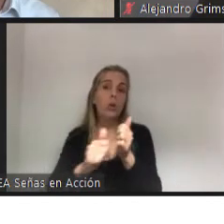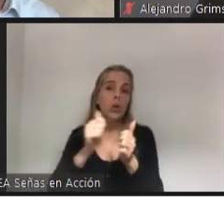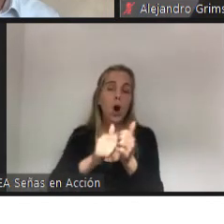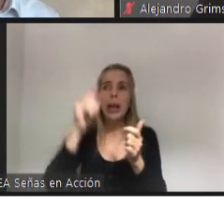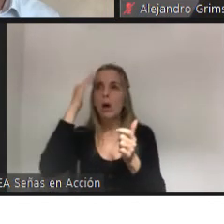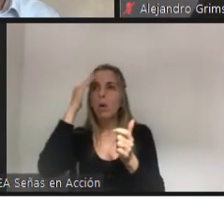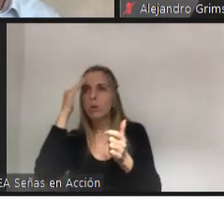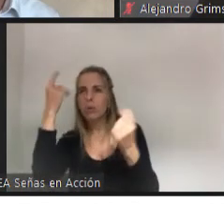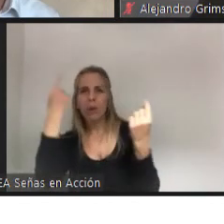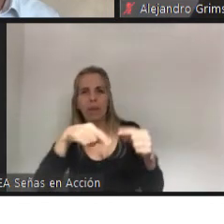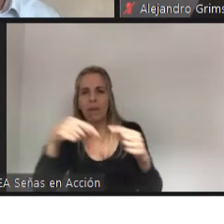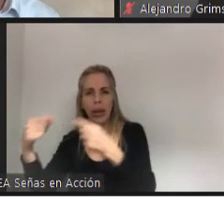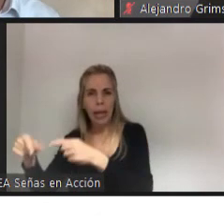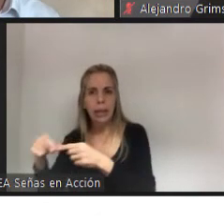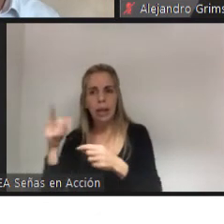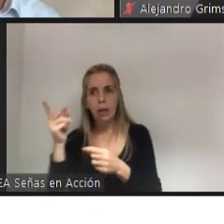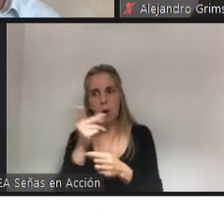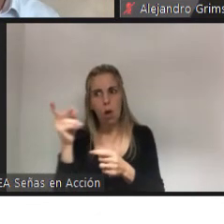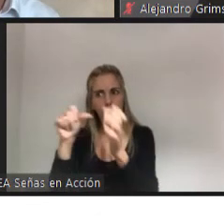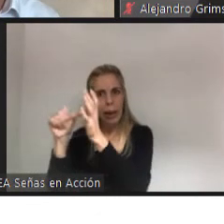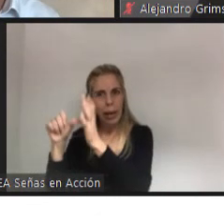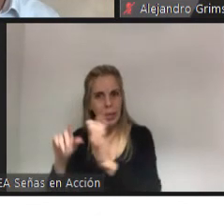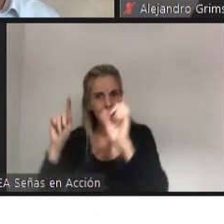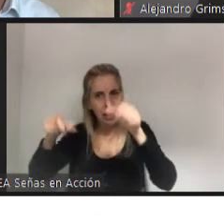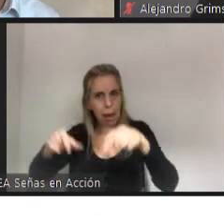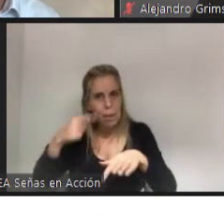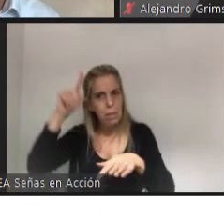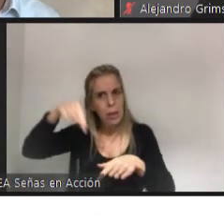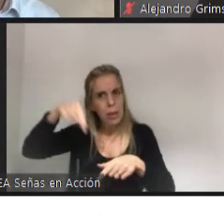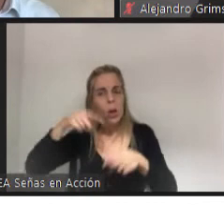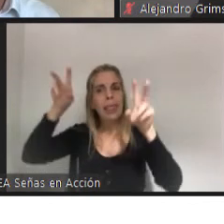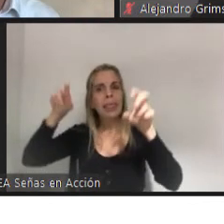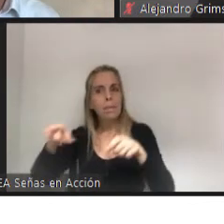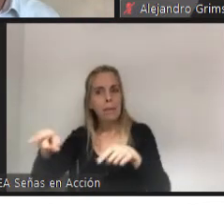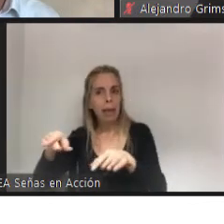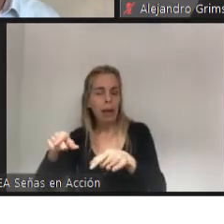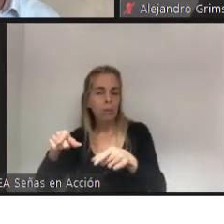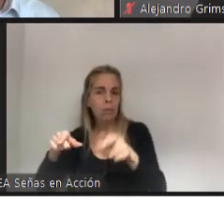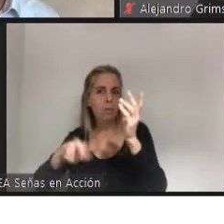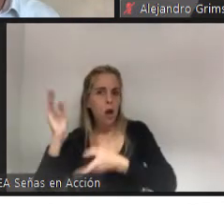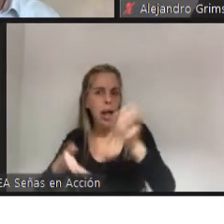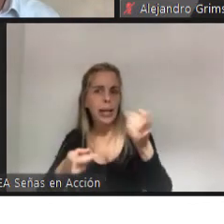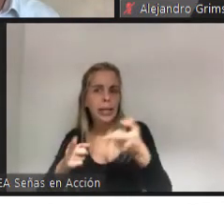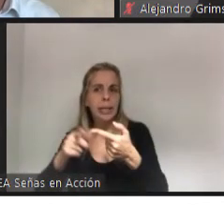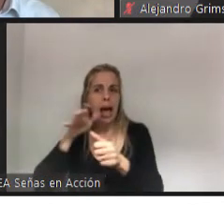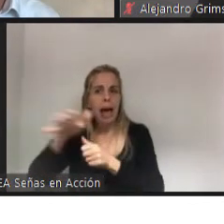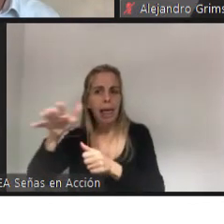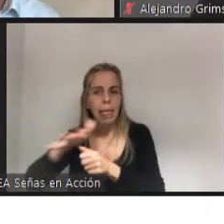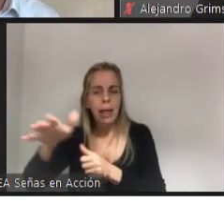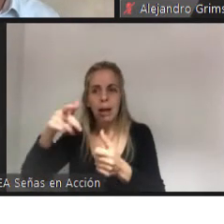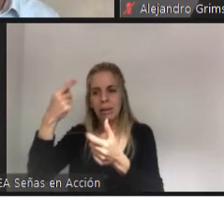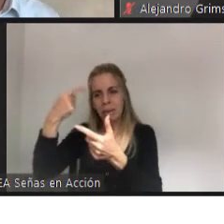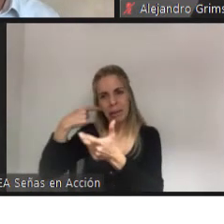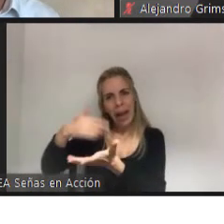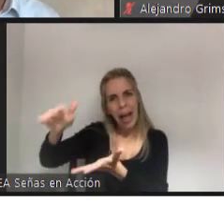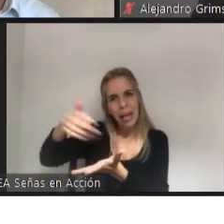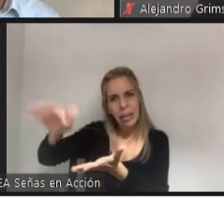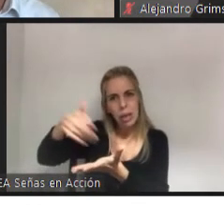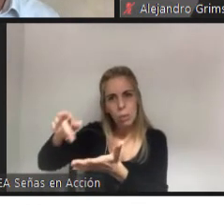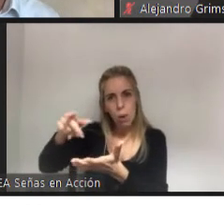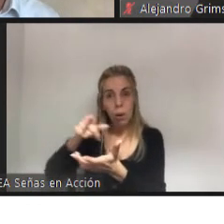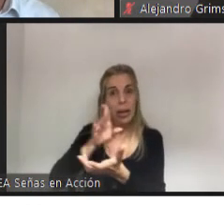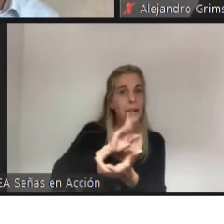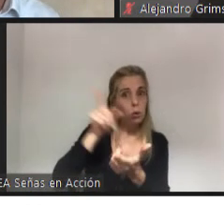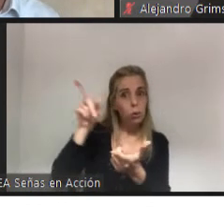their cultural history, the issue of gender and racism and violence. That is, all